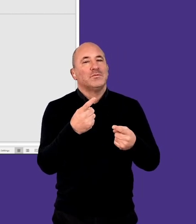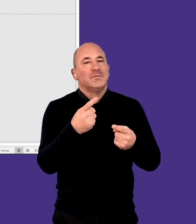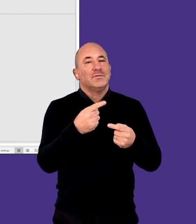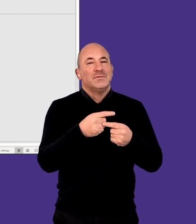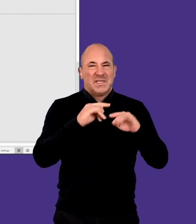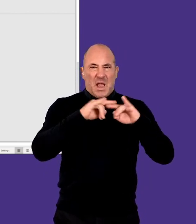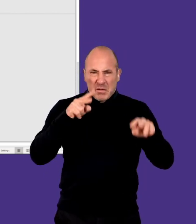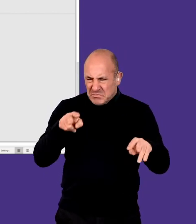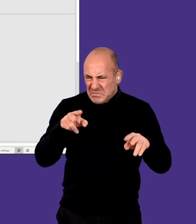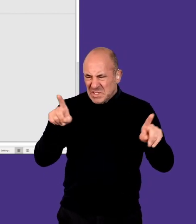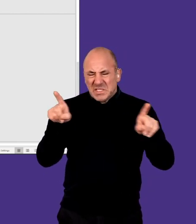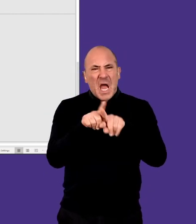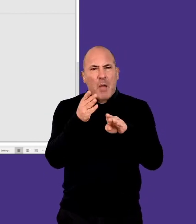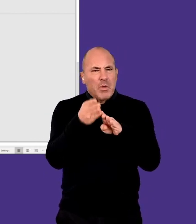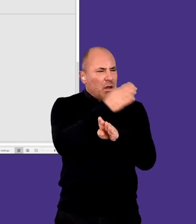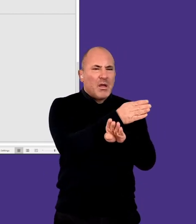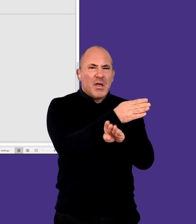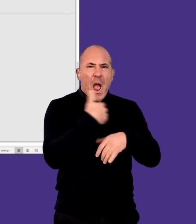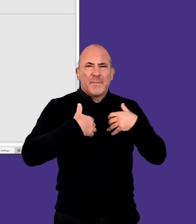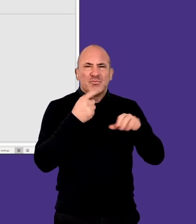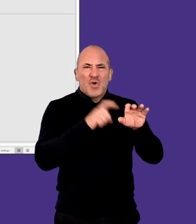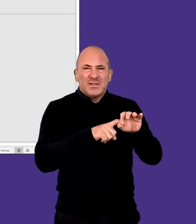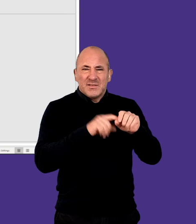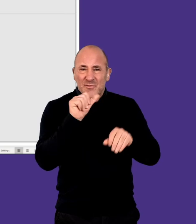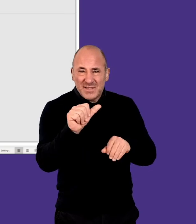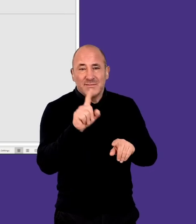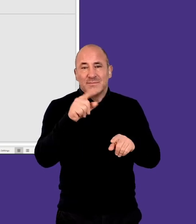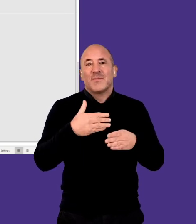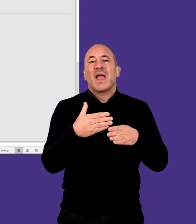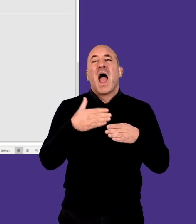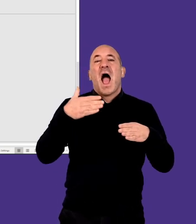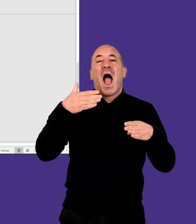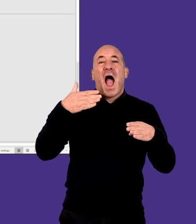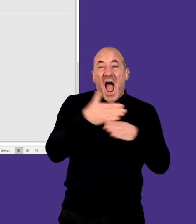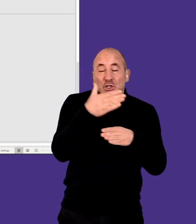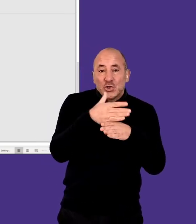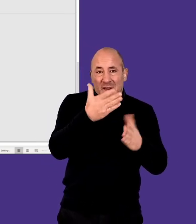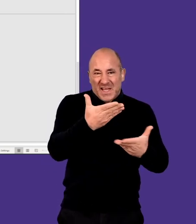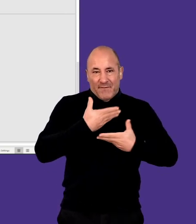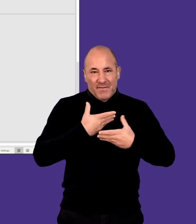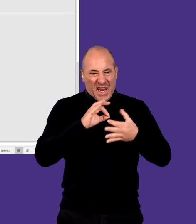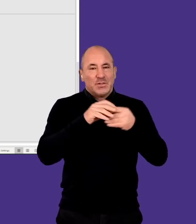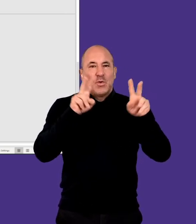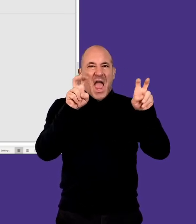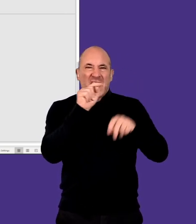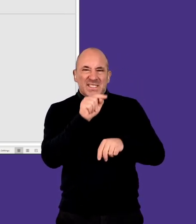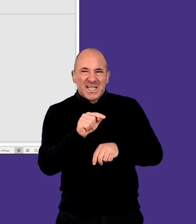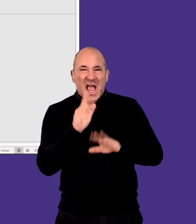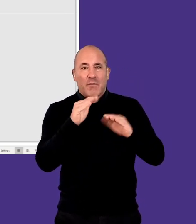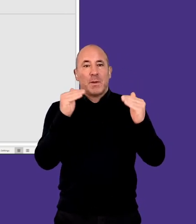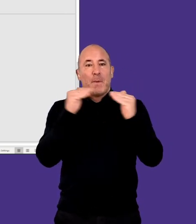has exactly the same layouts as ambition and quality. However, this time the actions you provide under each heading will need to meet